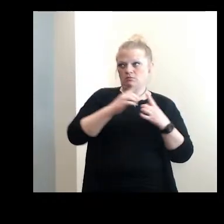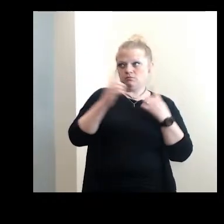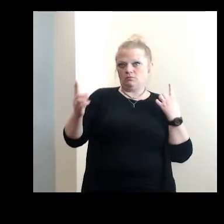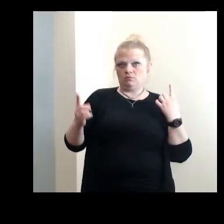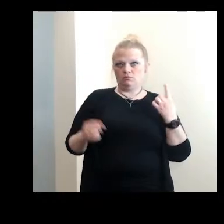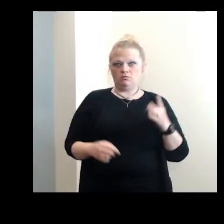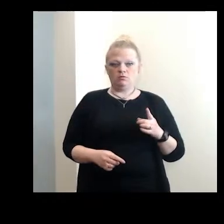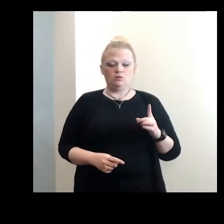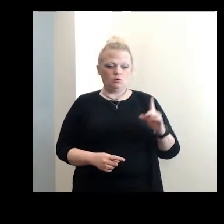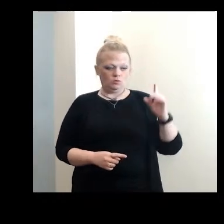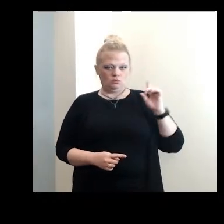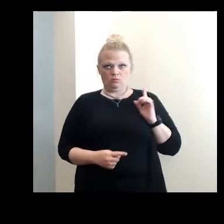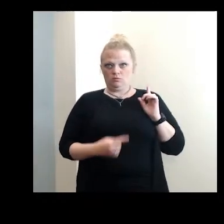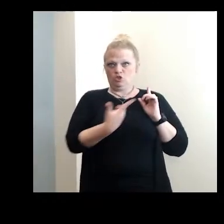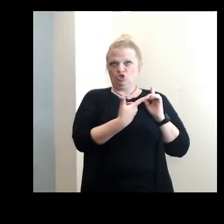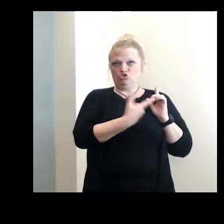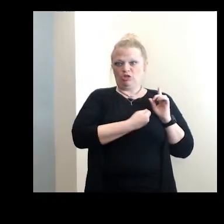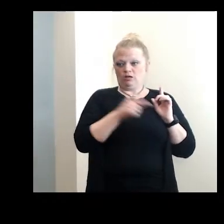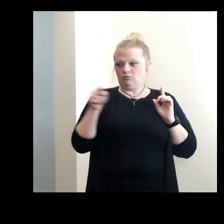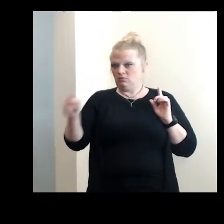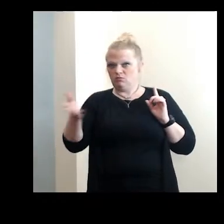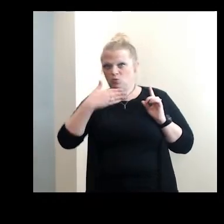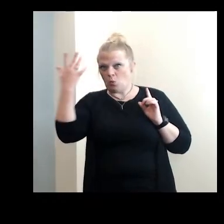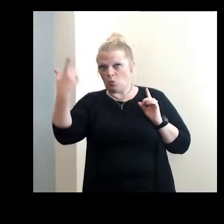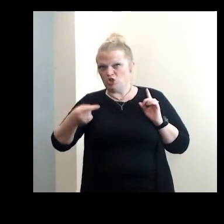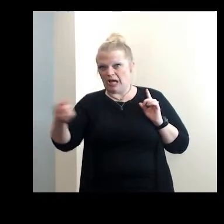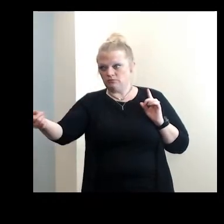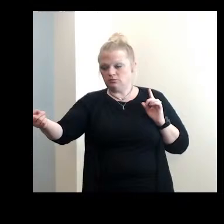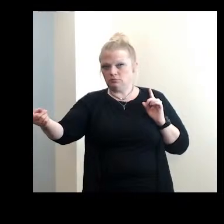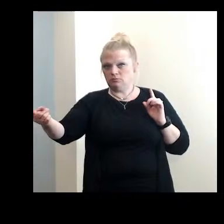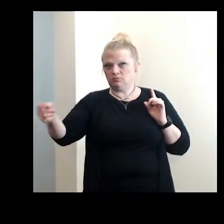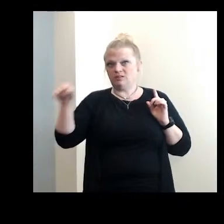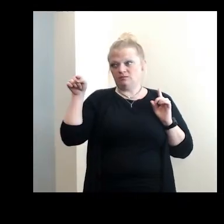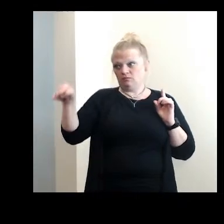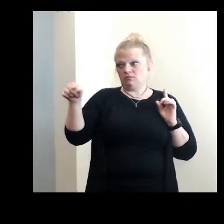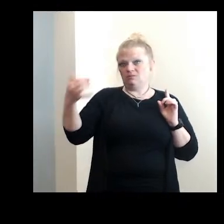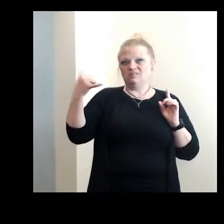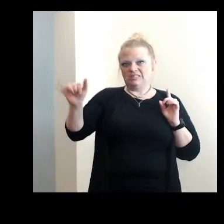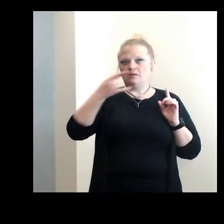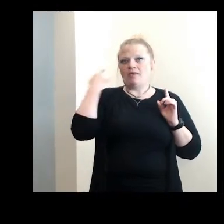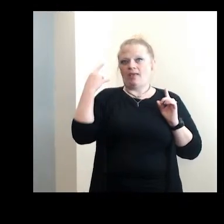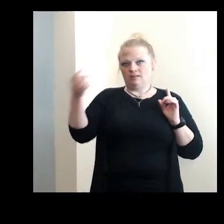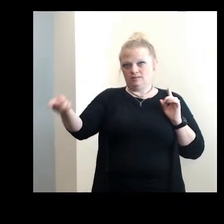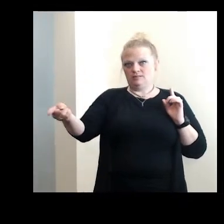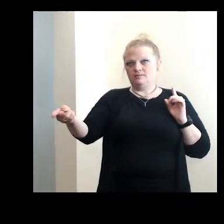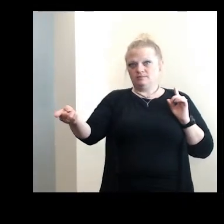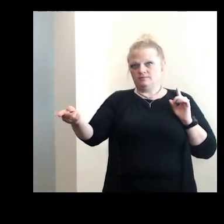individual is vaccinated, another one is unvaccinated, the unvaccinated person is still going to have to wear a mask, even if they're partially